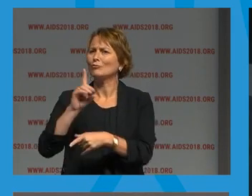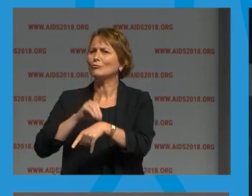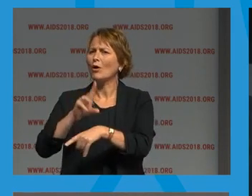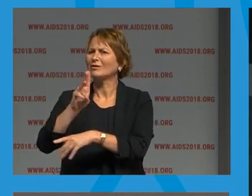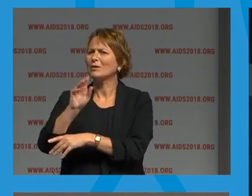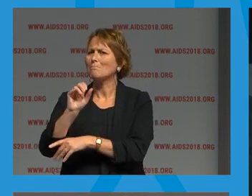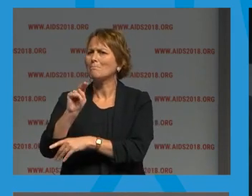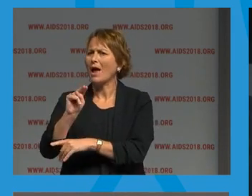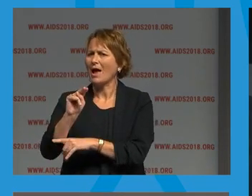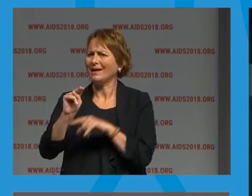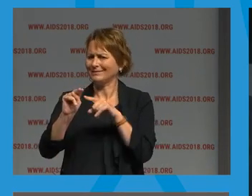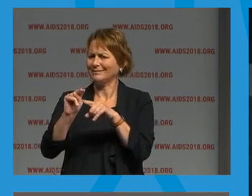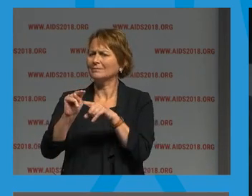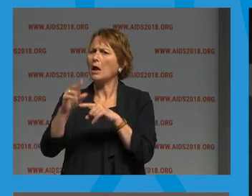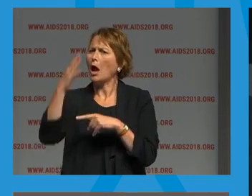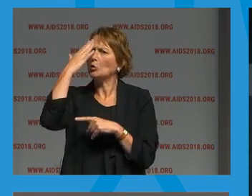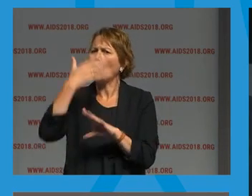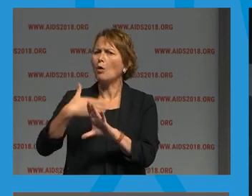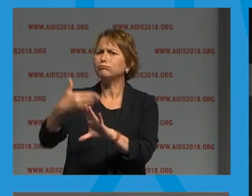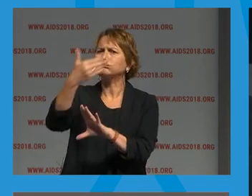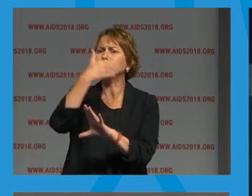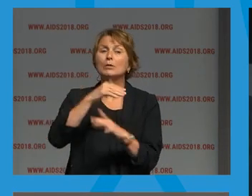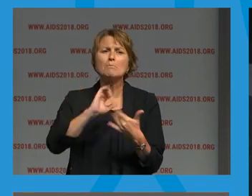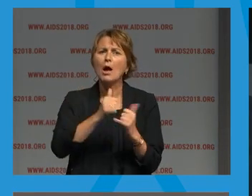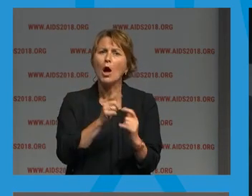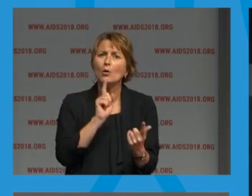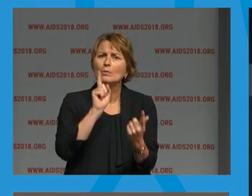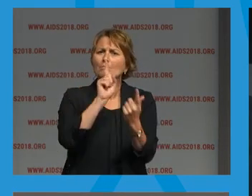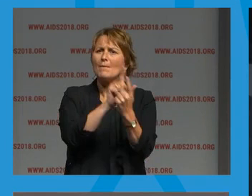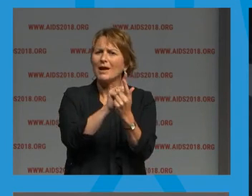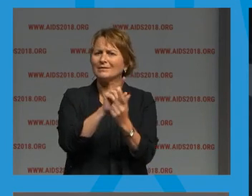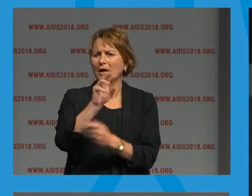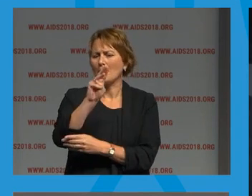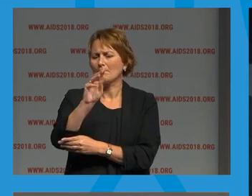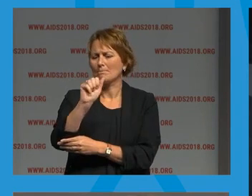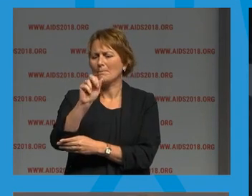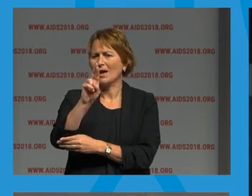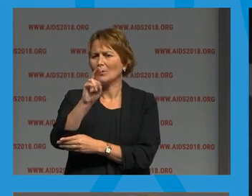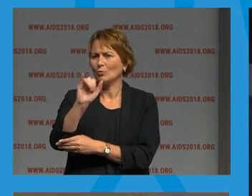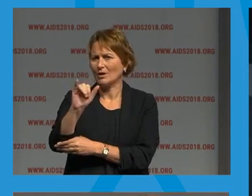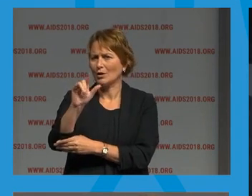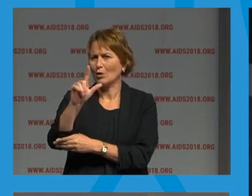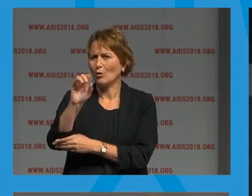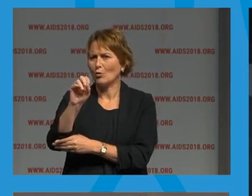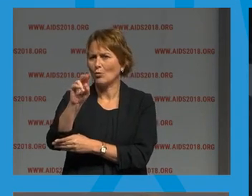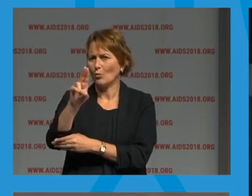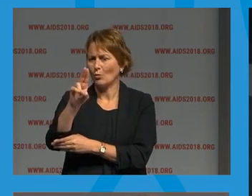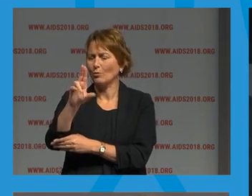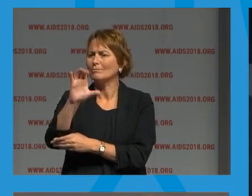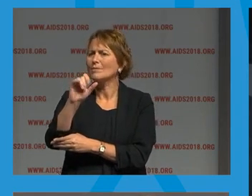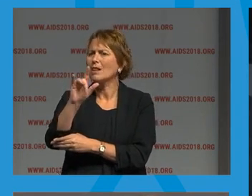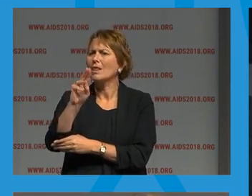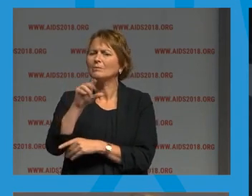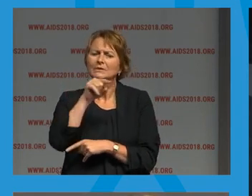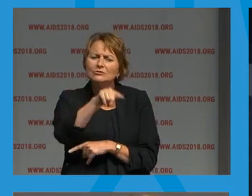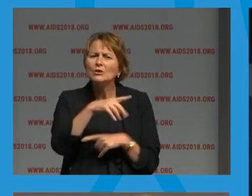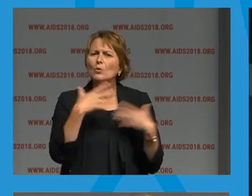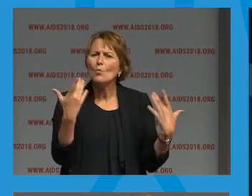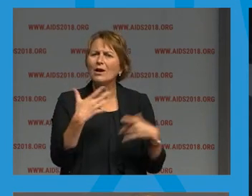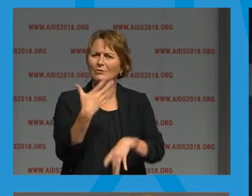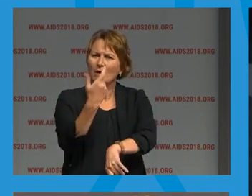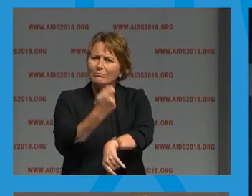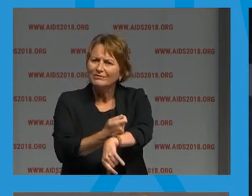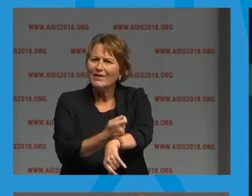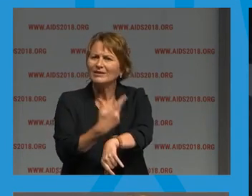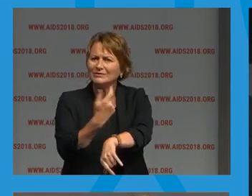him. I met him through Mary Lou Clemens because Mary Lou was working on HIV vaccines and running AVEG while